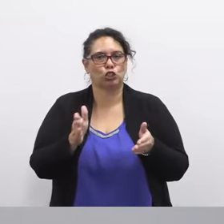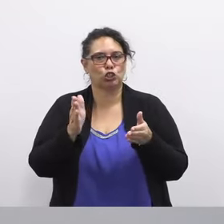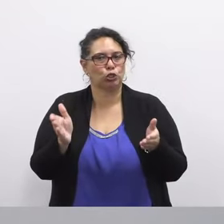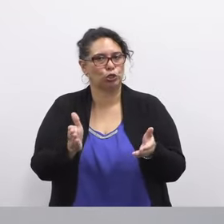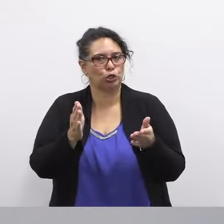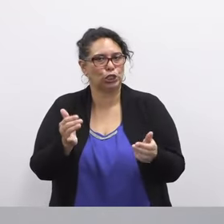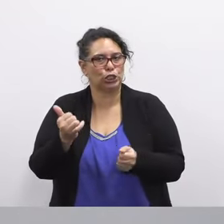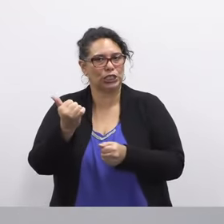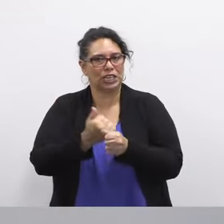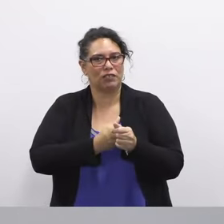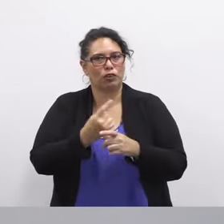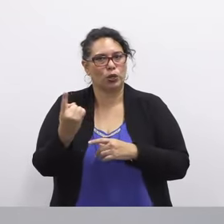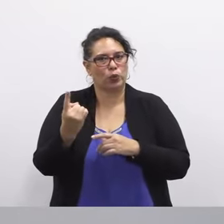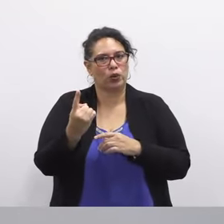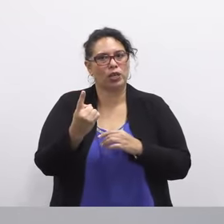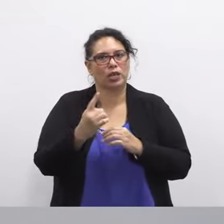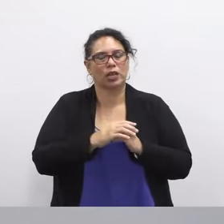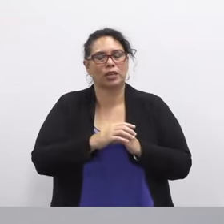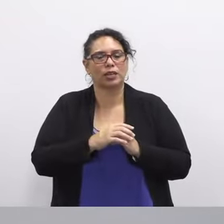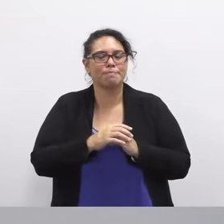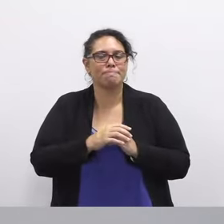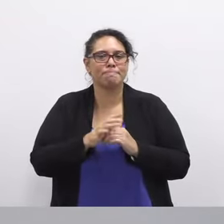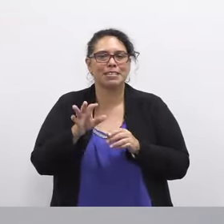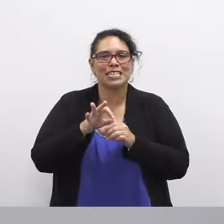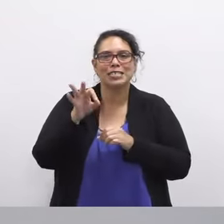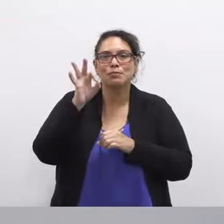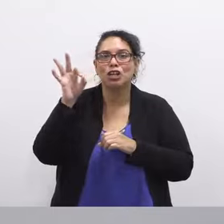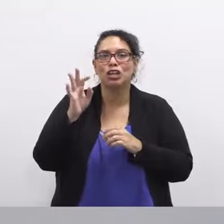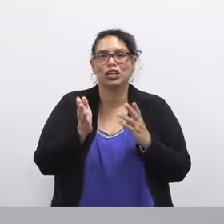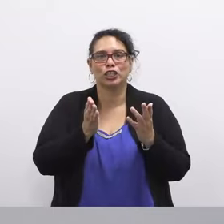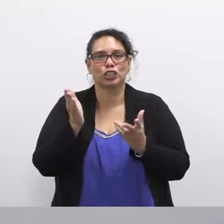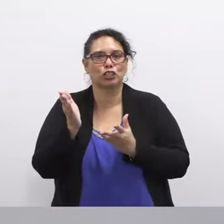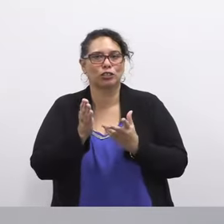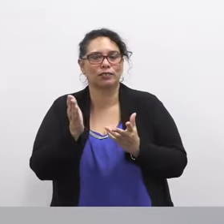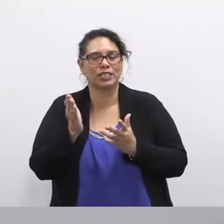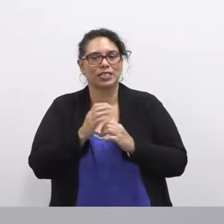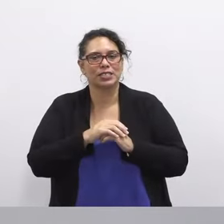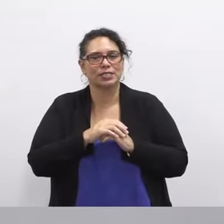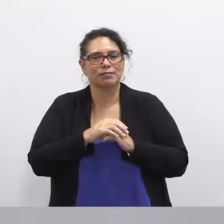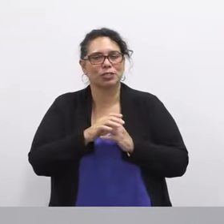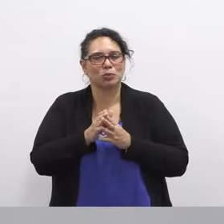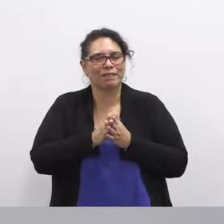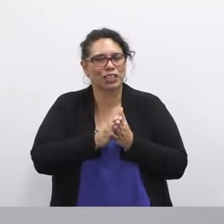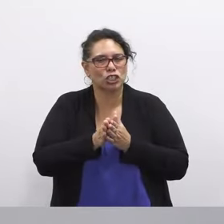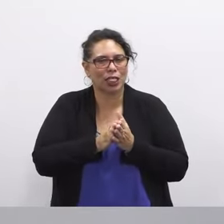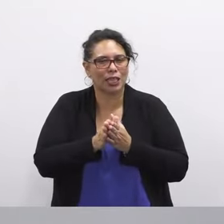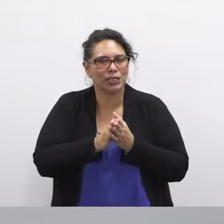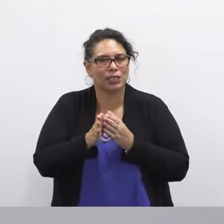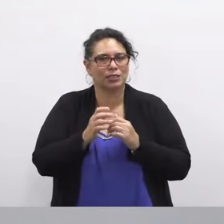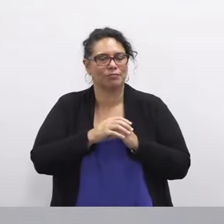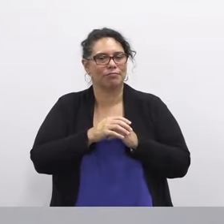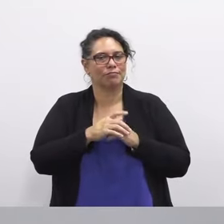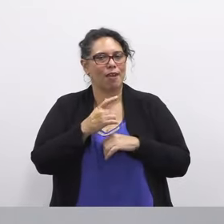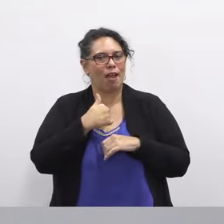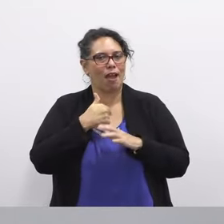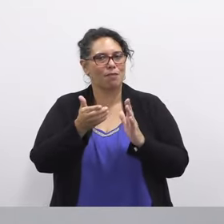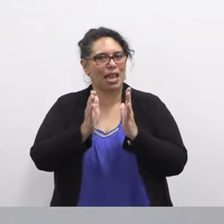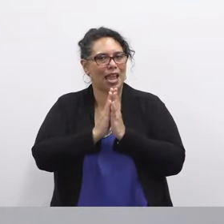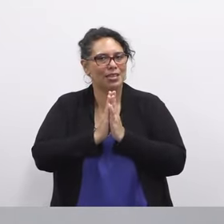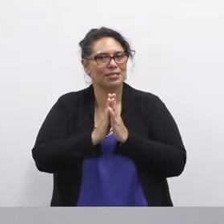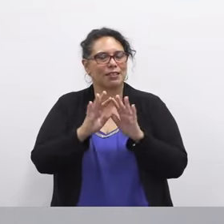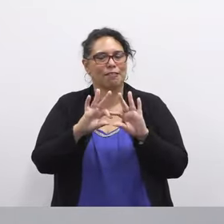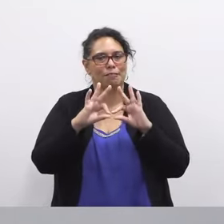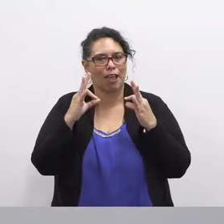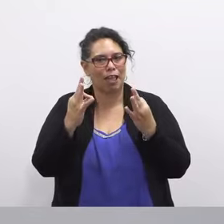everyone in the spirit of service to be vigilant. And so I'm asking